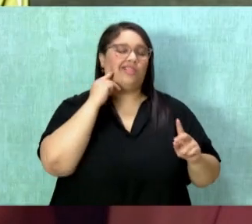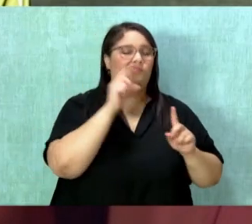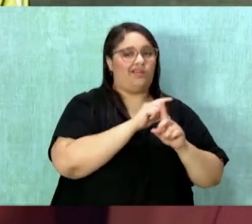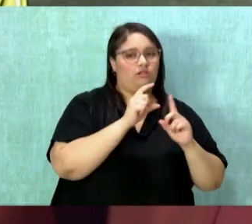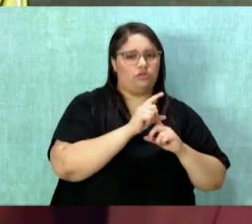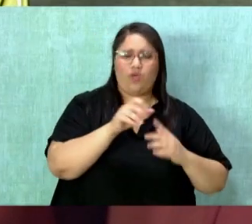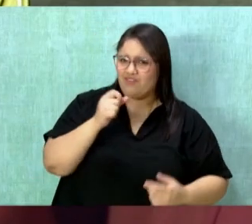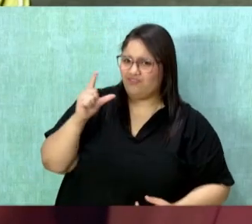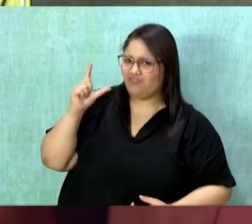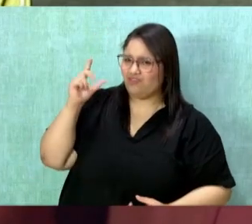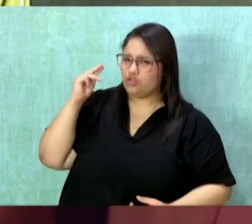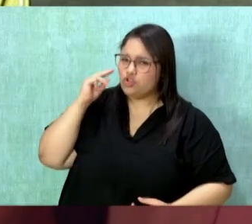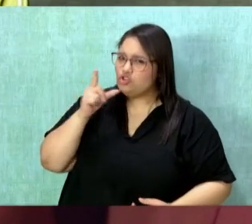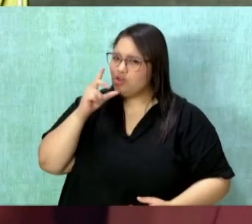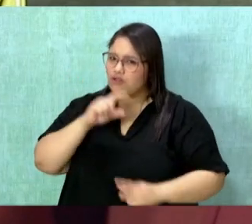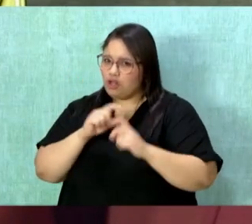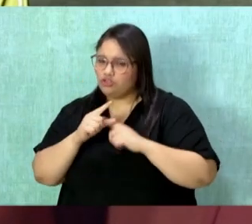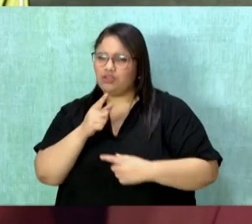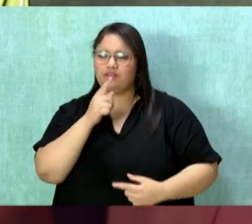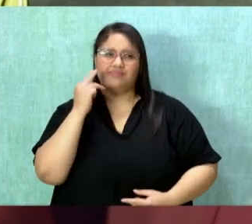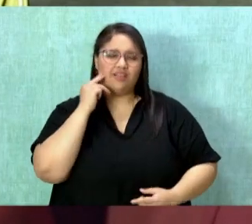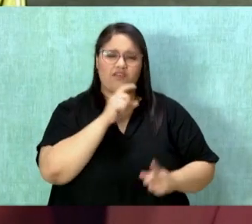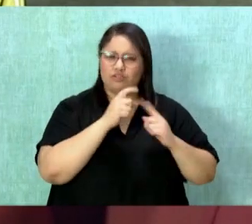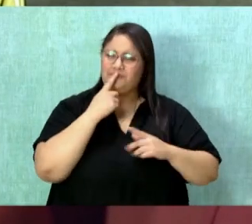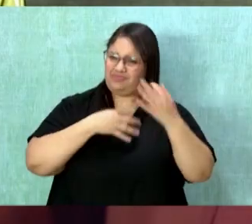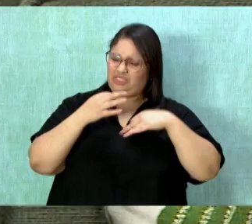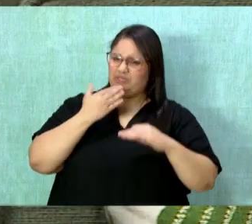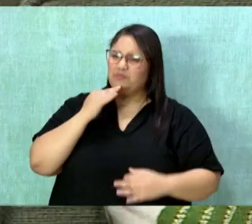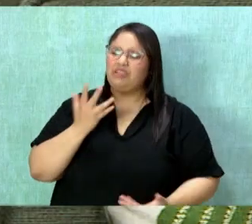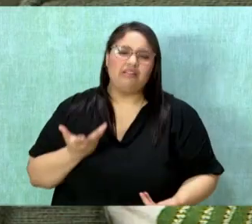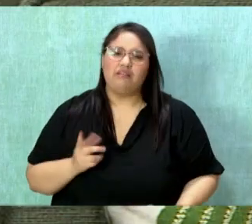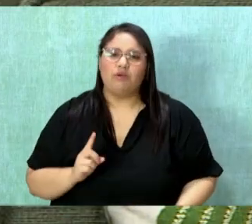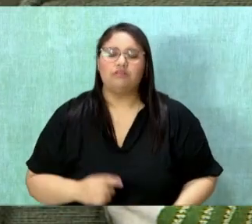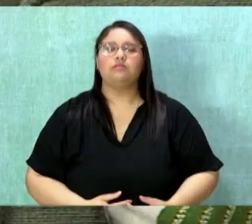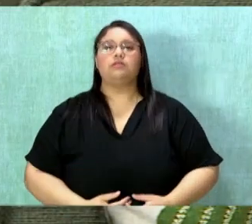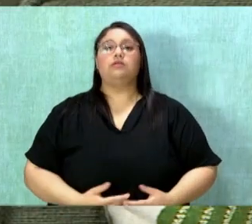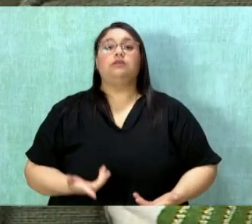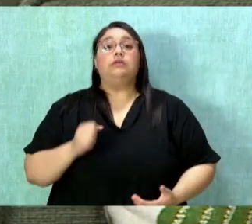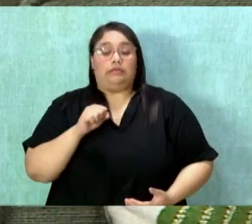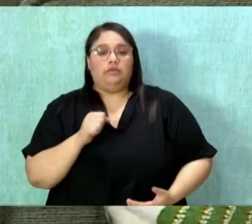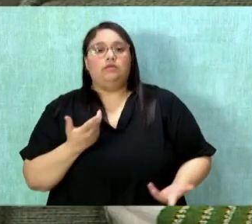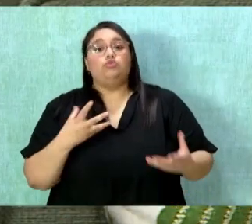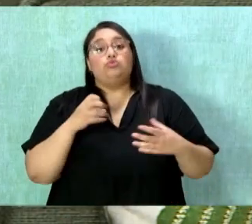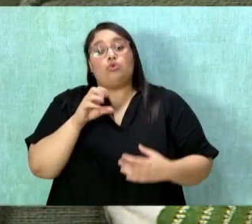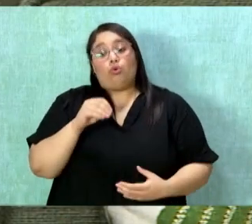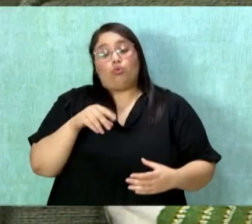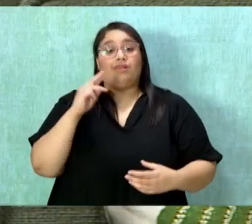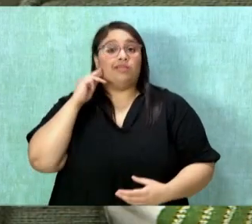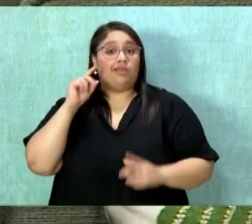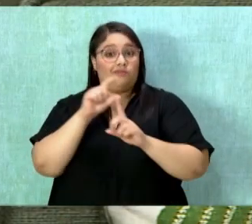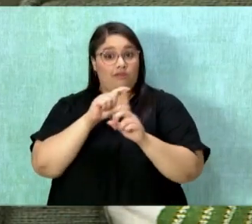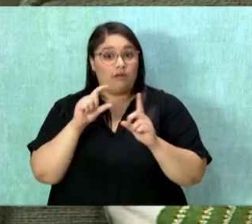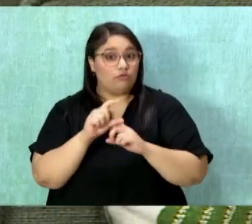You have hearing culture and you have deaf culture. Yes. Please unpack that for us. What does that mean? Okay, so within deaf